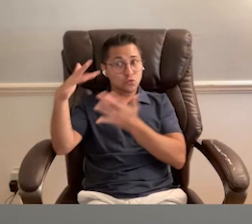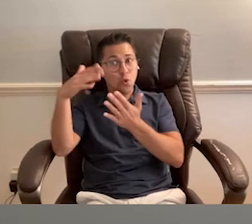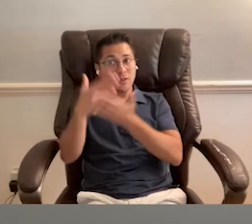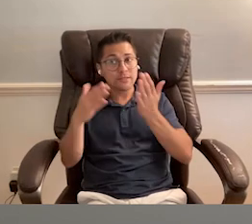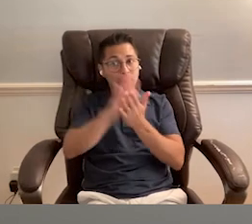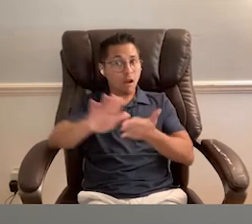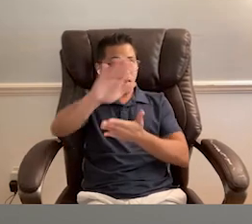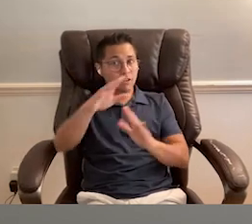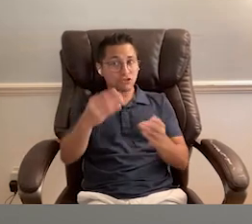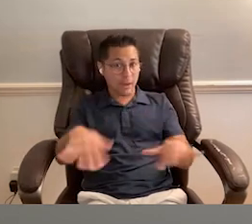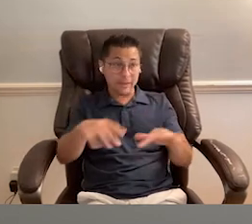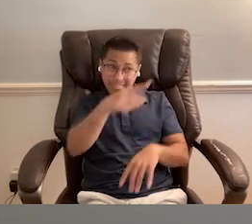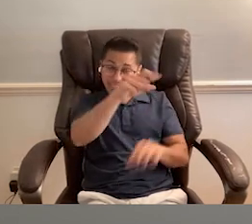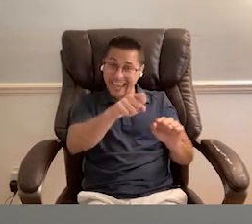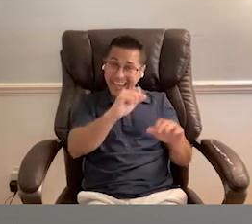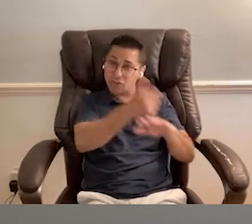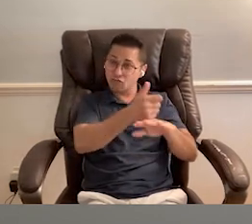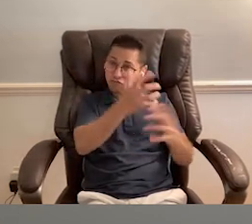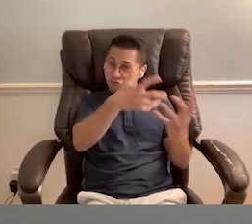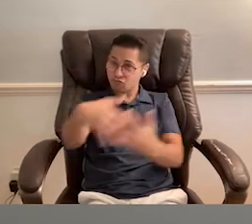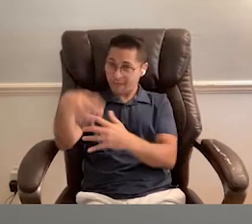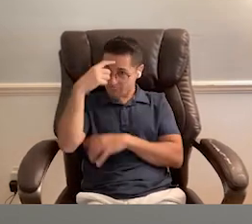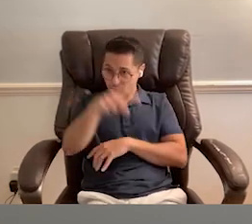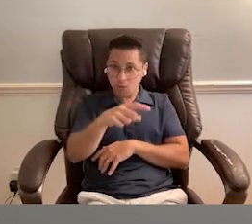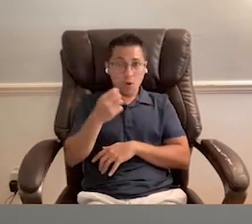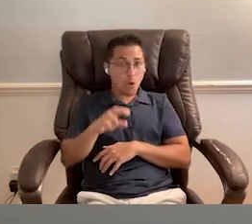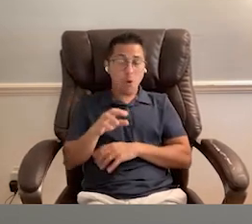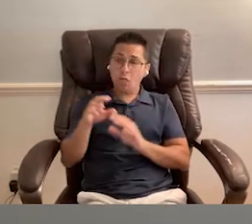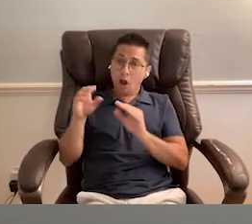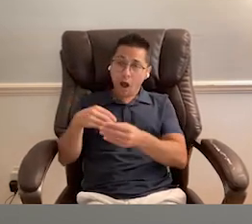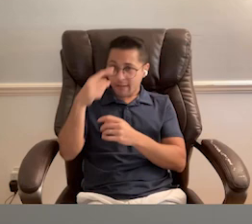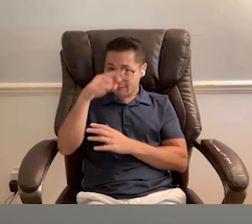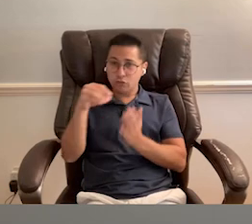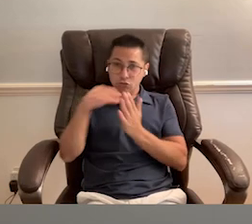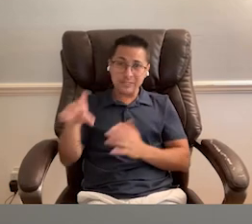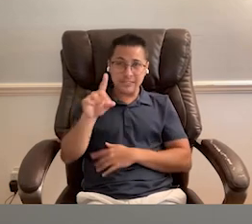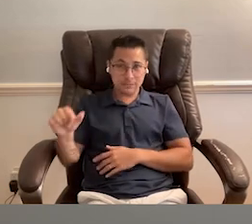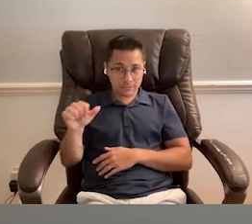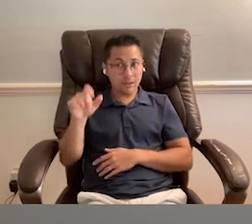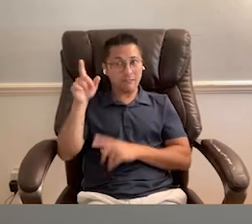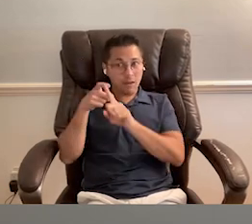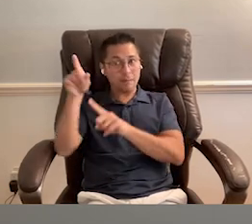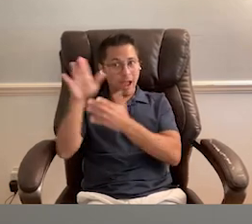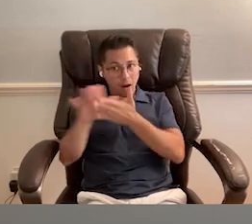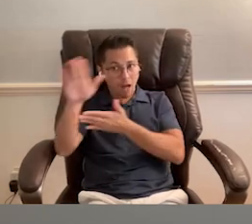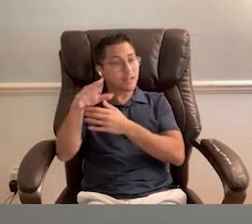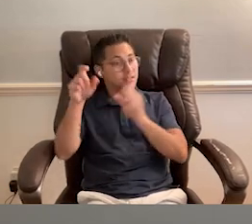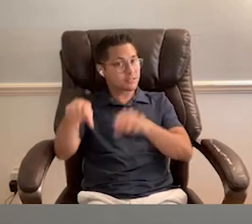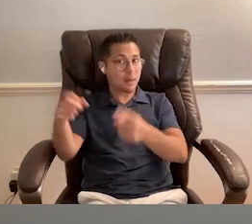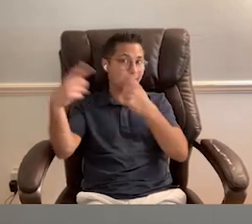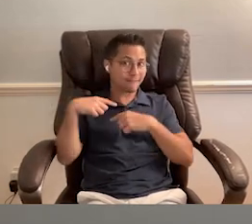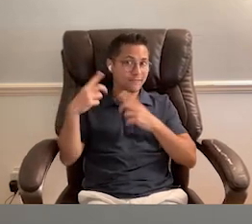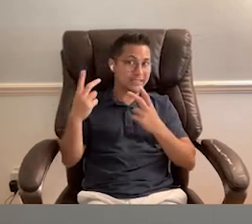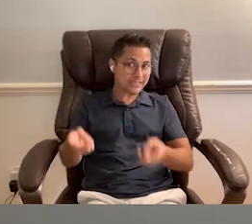campuses? They can arrange that. Or they can have the Office of Students with Disabilities from the college campus come visit. So, you know,